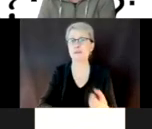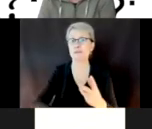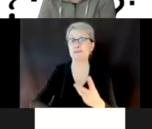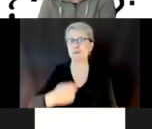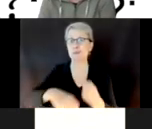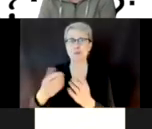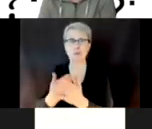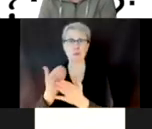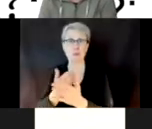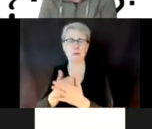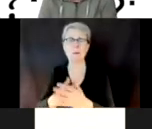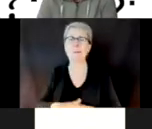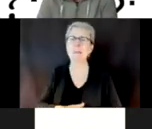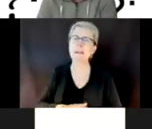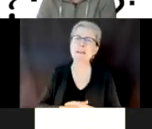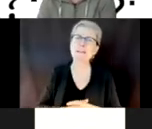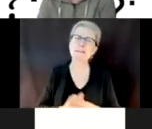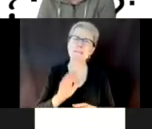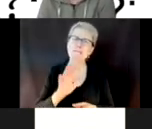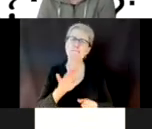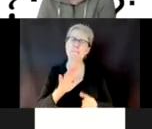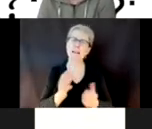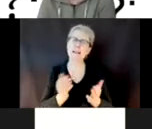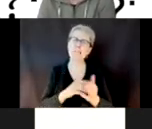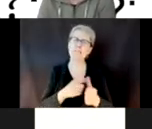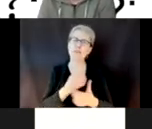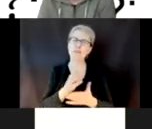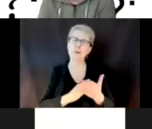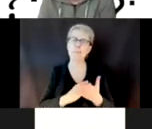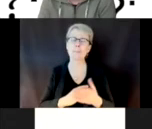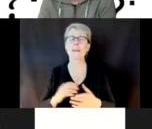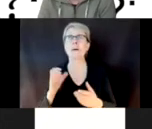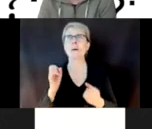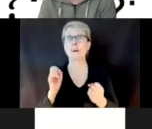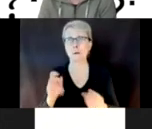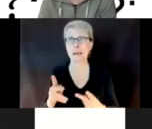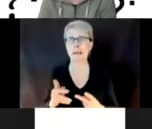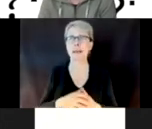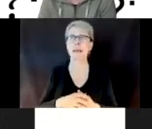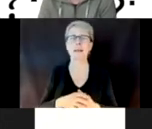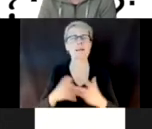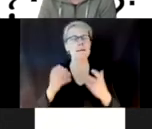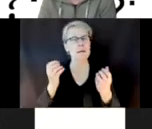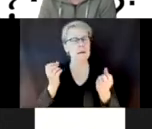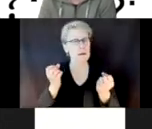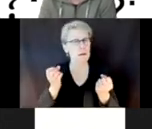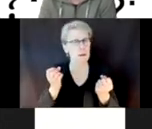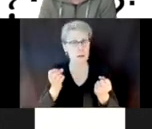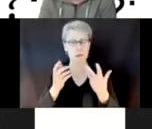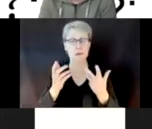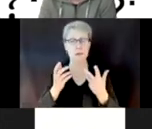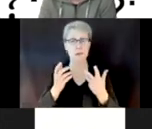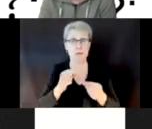What, can you repeat the first part of that question? Yes. How many platforms is too many? Yeah. And also, do you advise